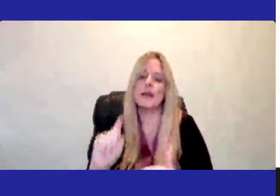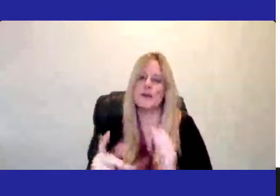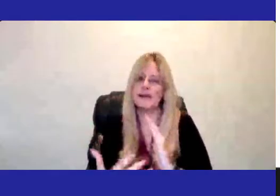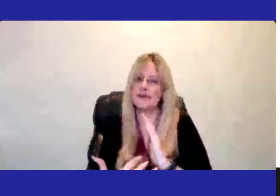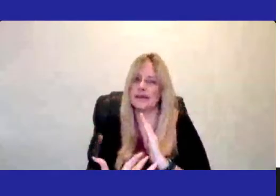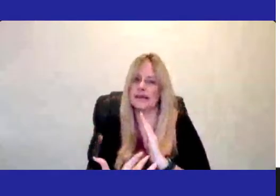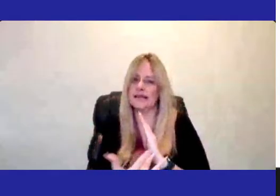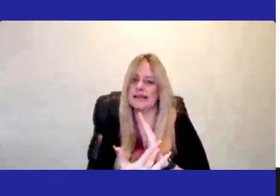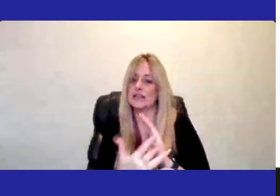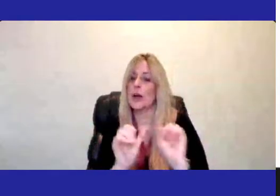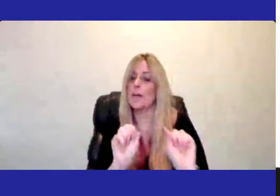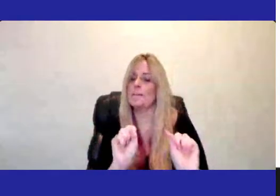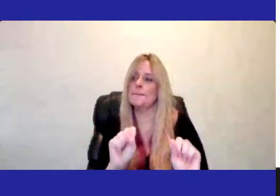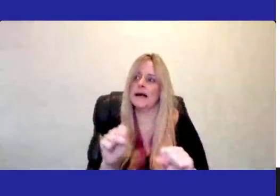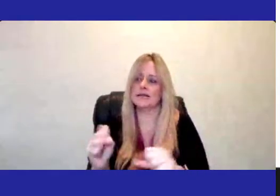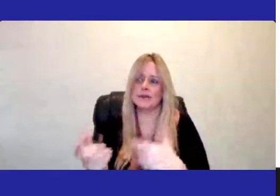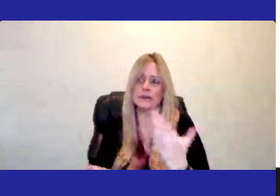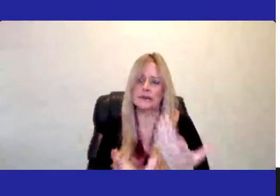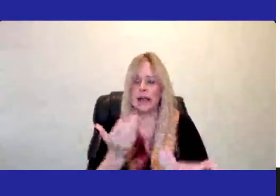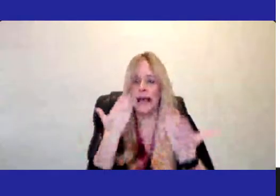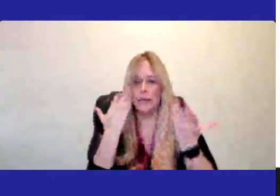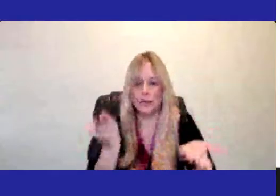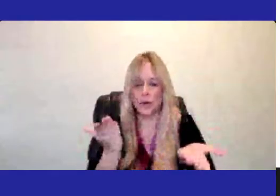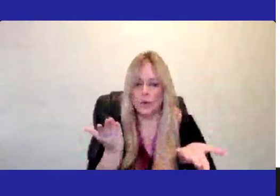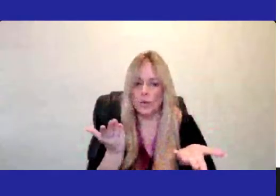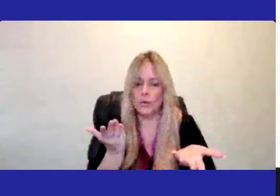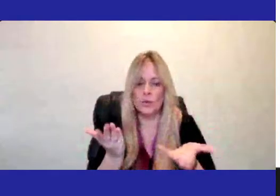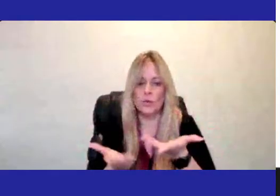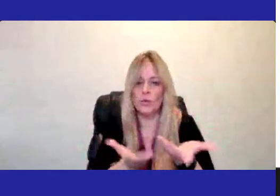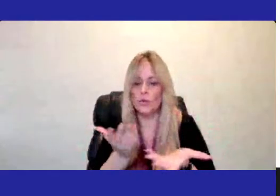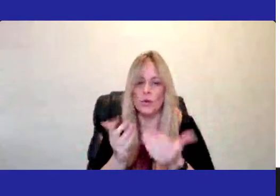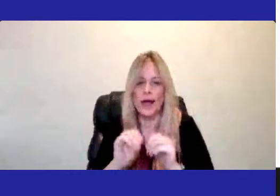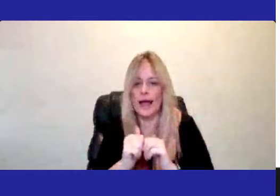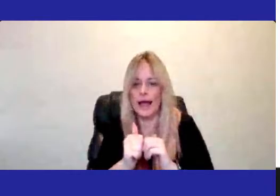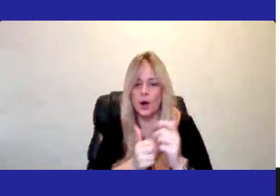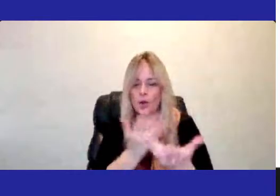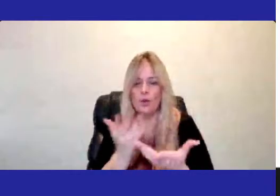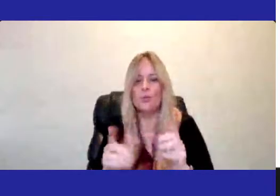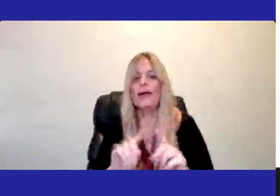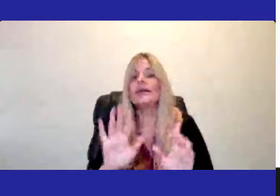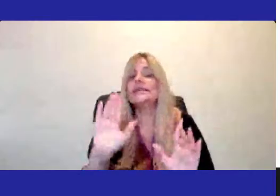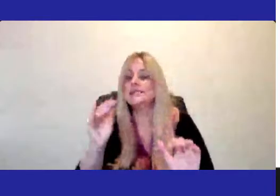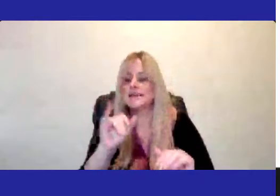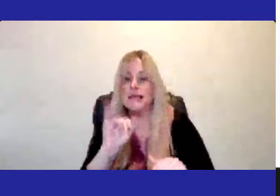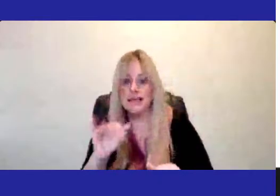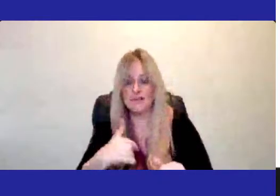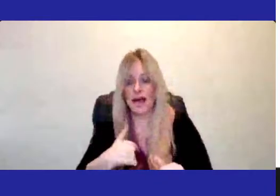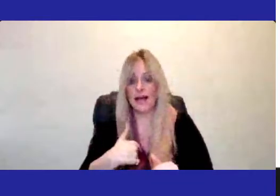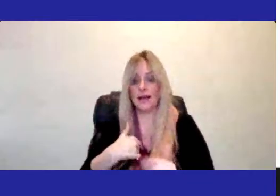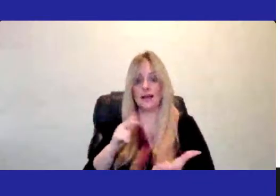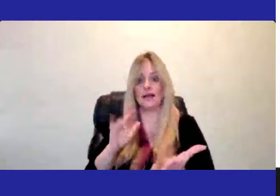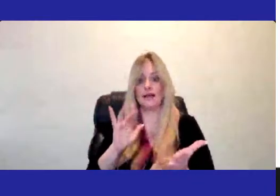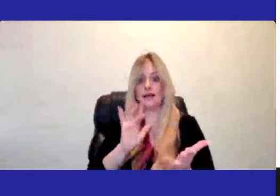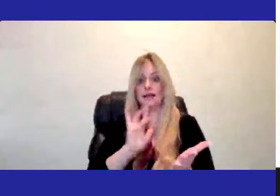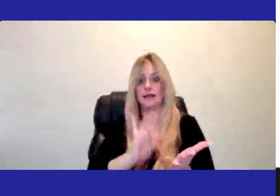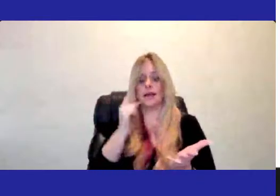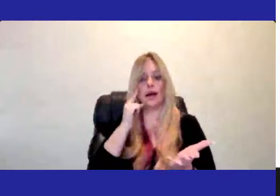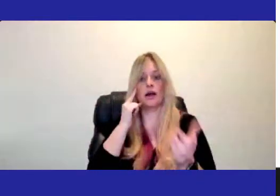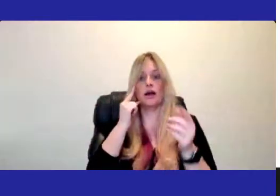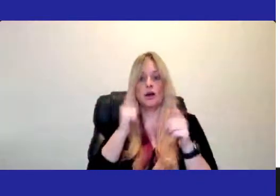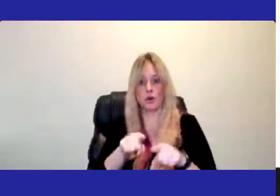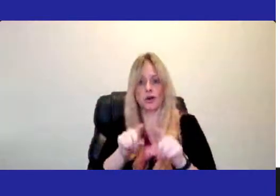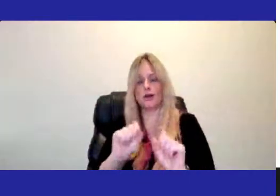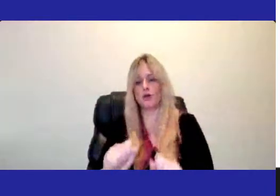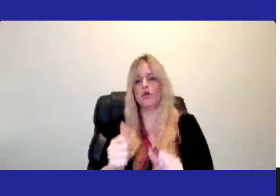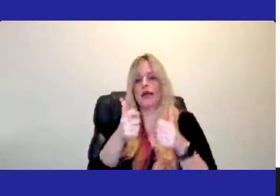technologically possible. Yeah. I don't know it would seem like if I agree that you can text me, I don't